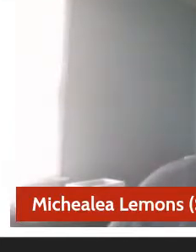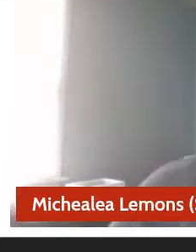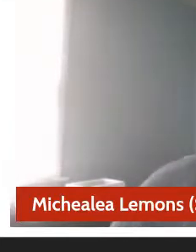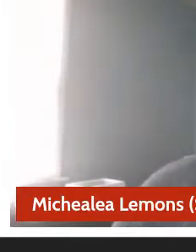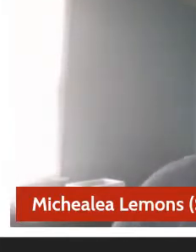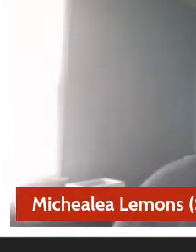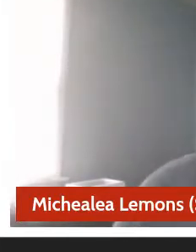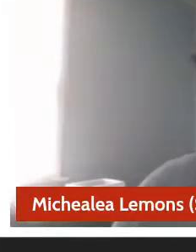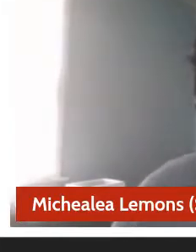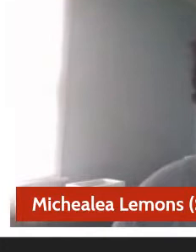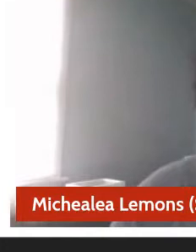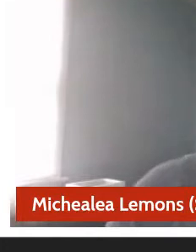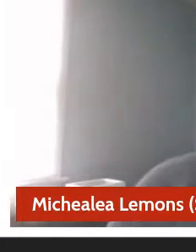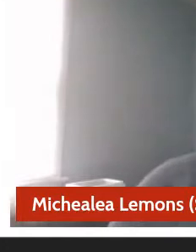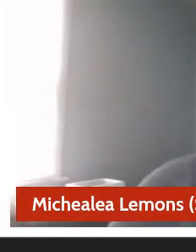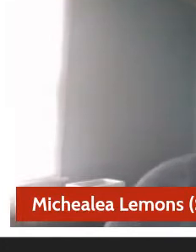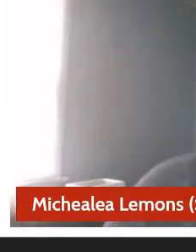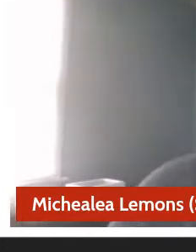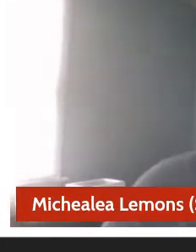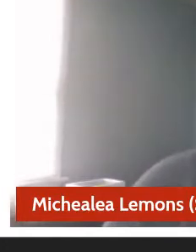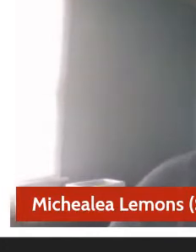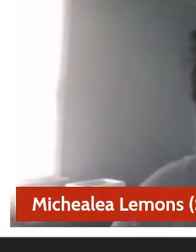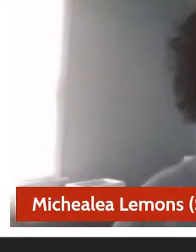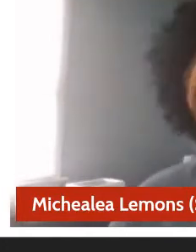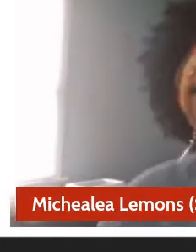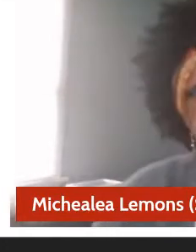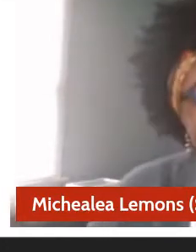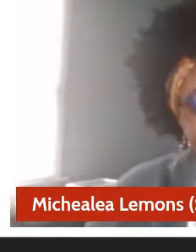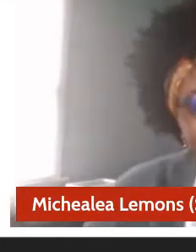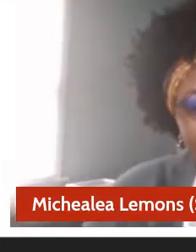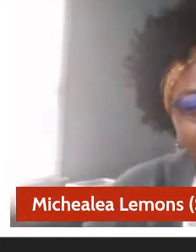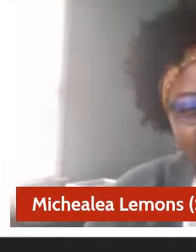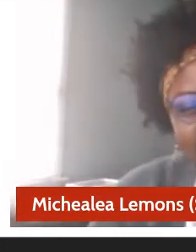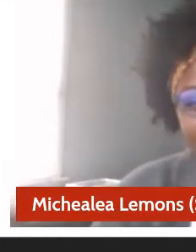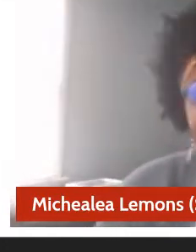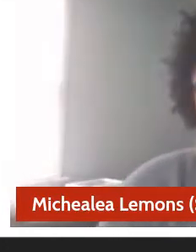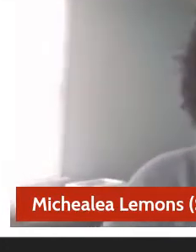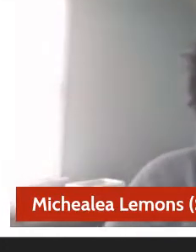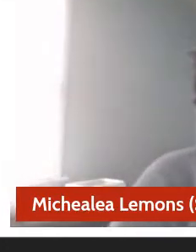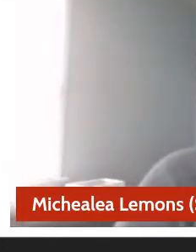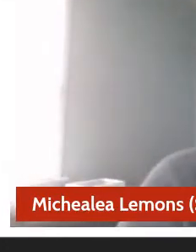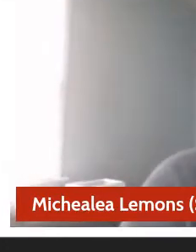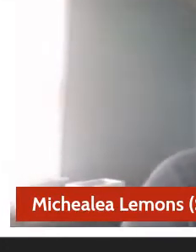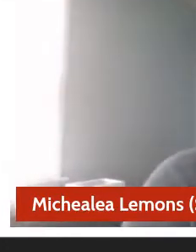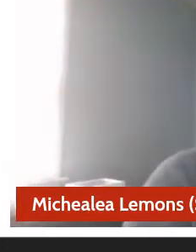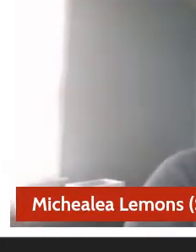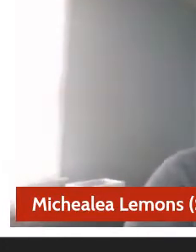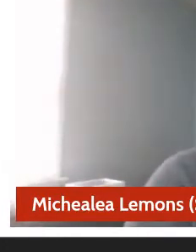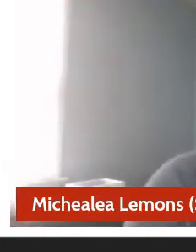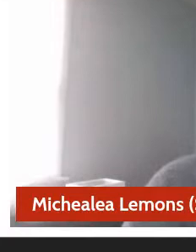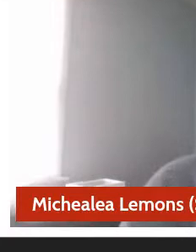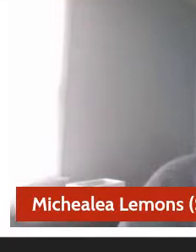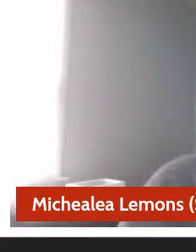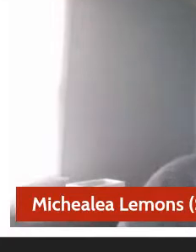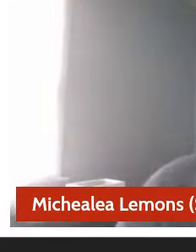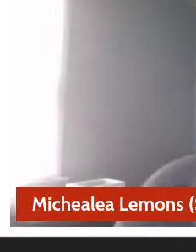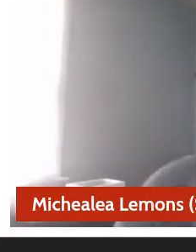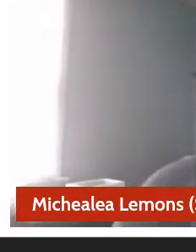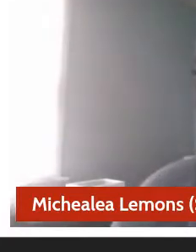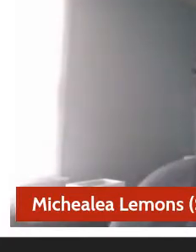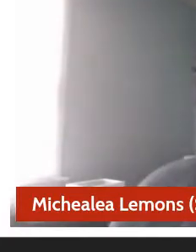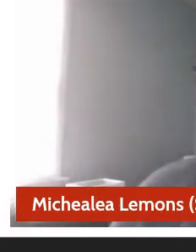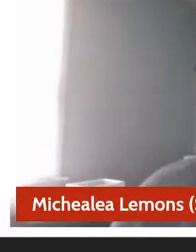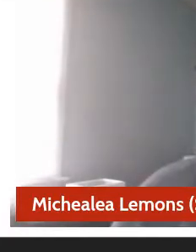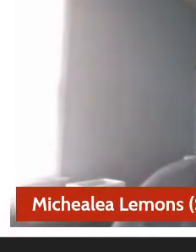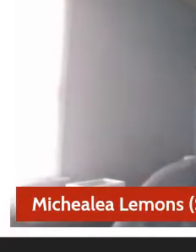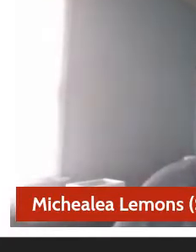interview, if you couldn't tell. I was over here laughing with myself. And it was such a great time. So for the